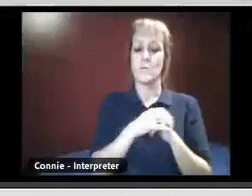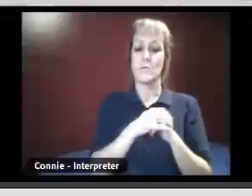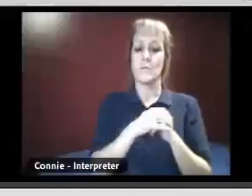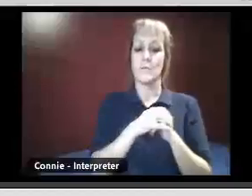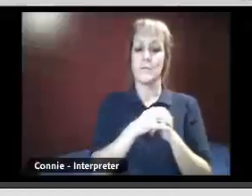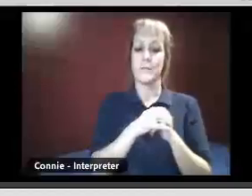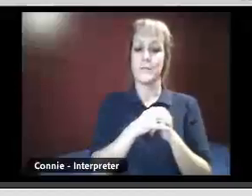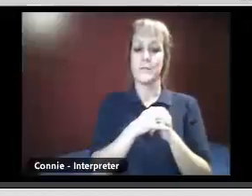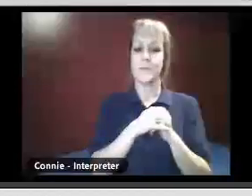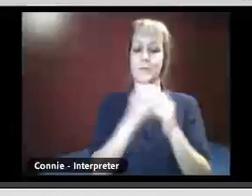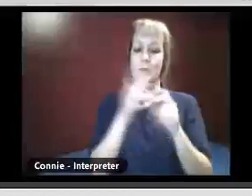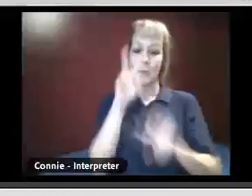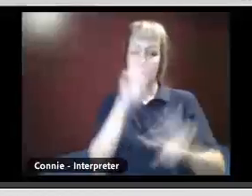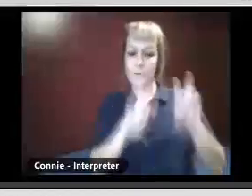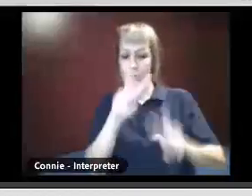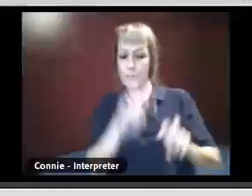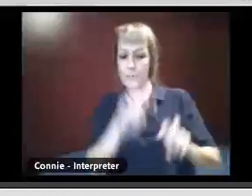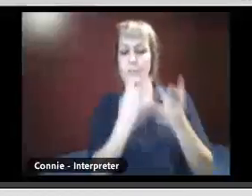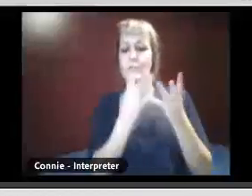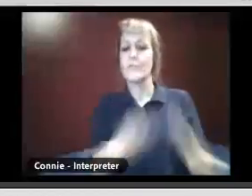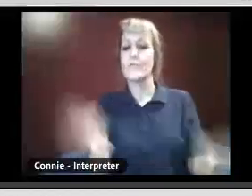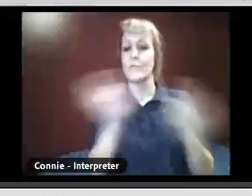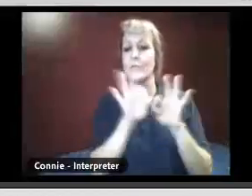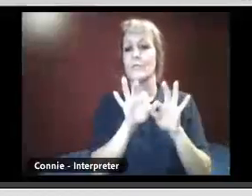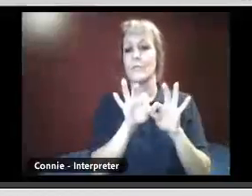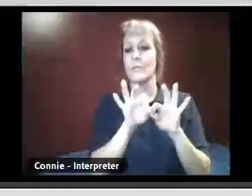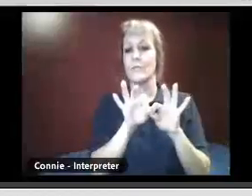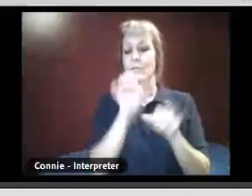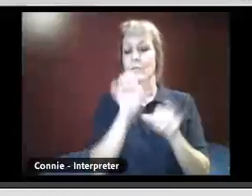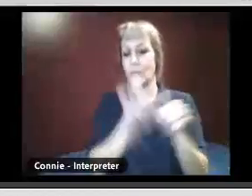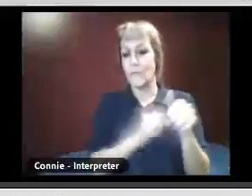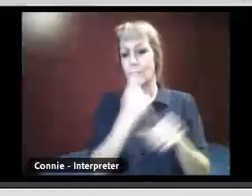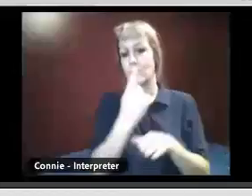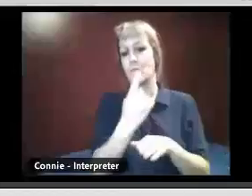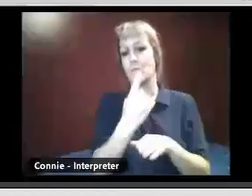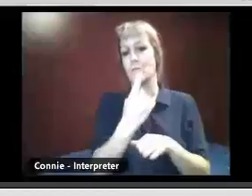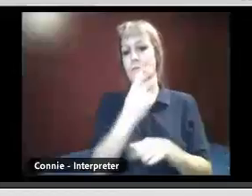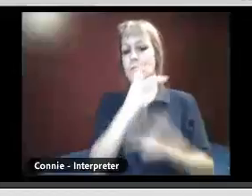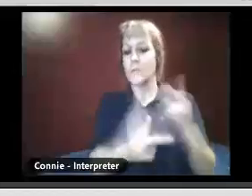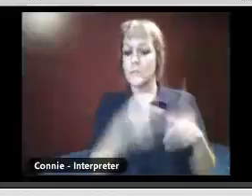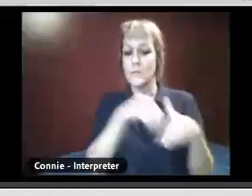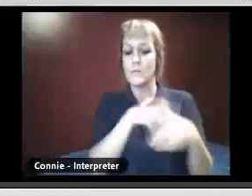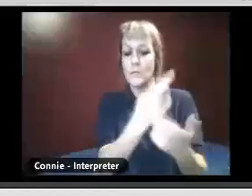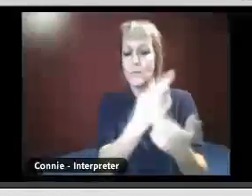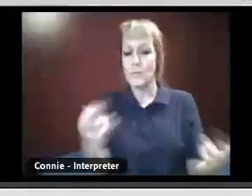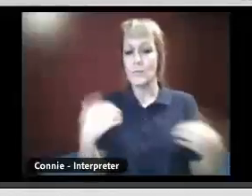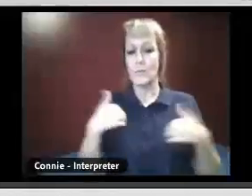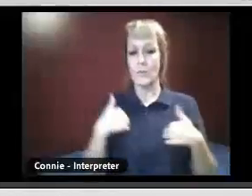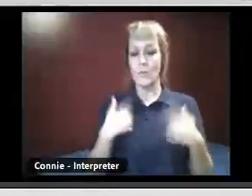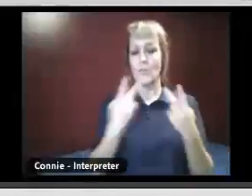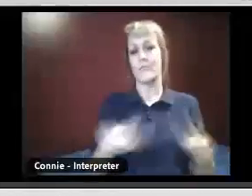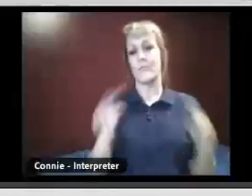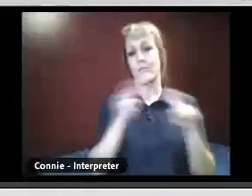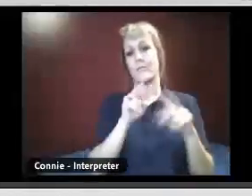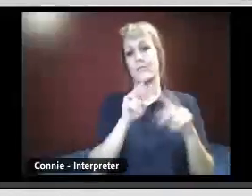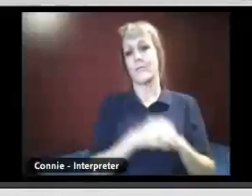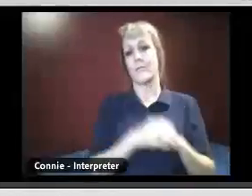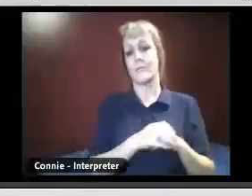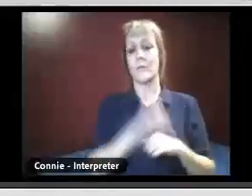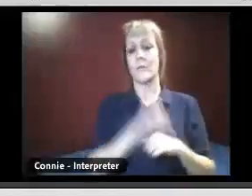we're valuing, everybody, we're valuing the people and the resources that we have. I